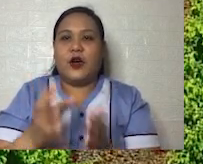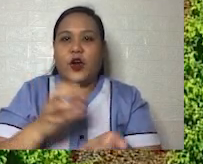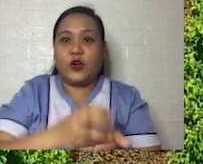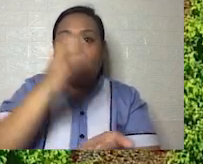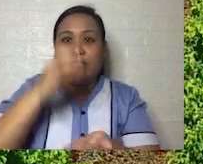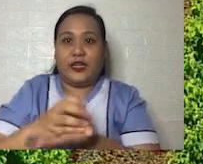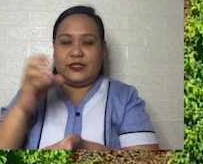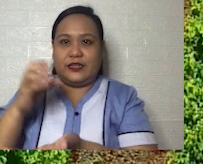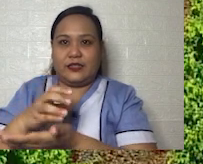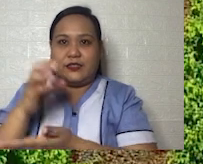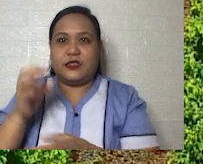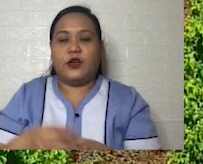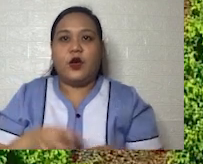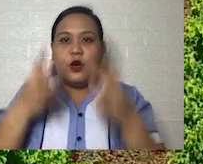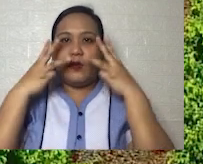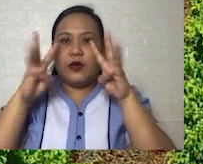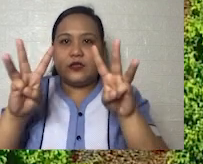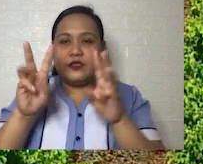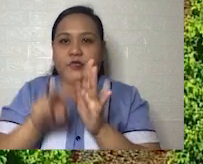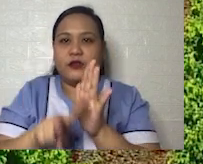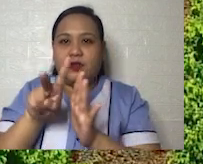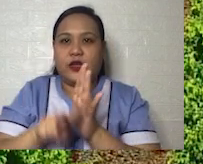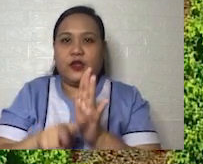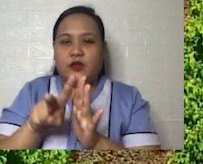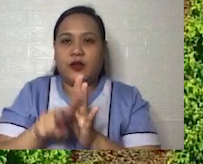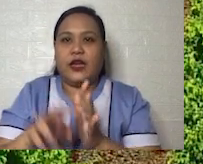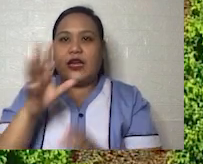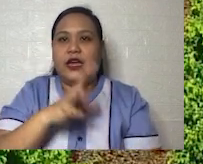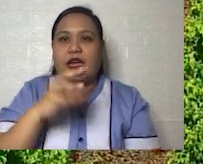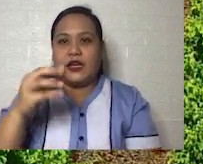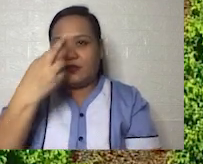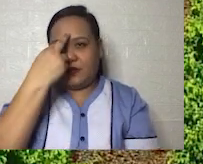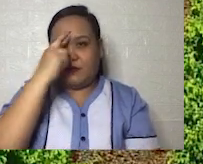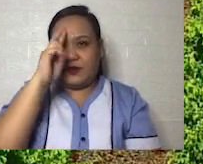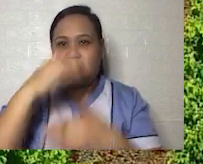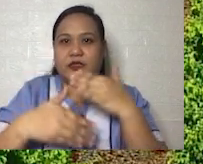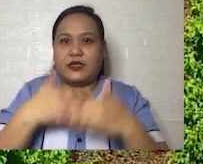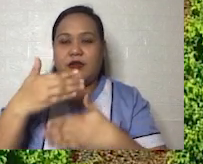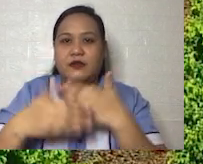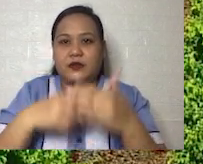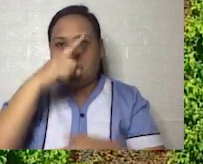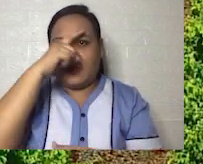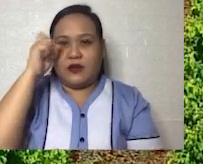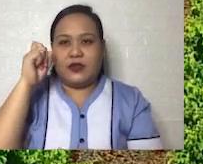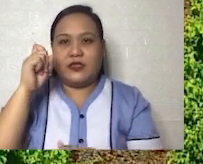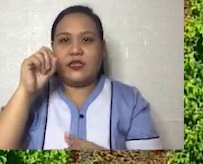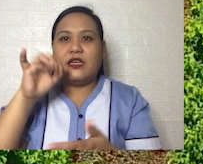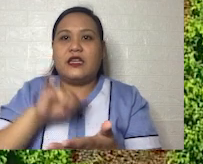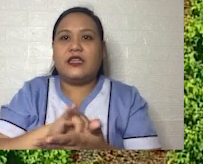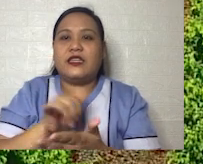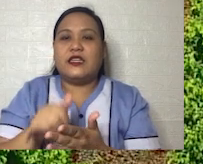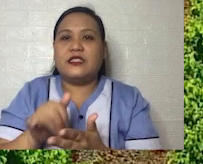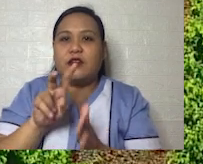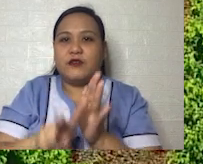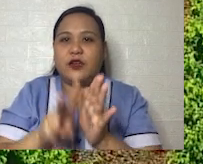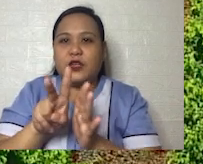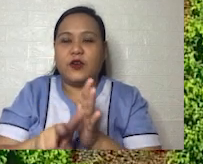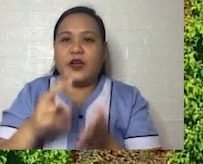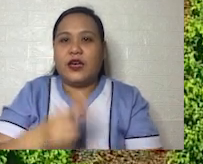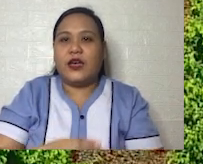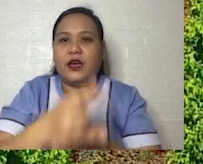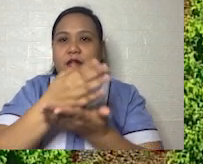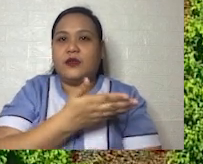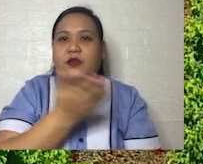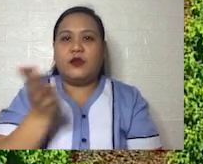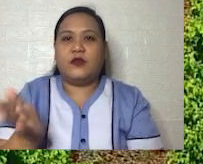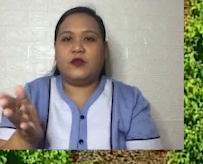cups. Watch the video demonstration carefully and remember the steps because this video